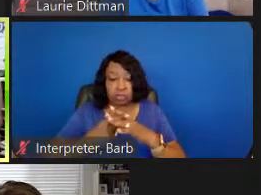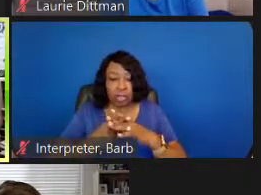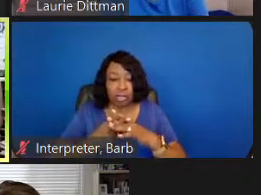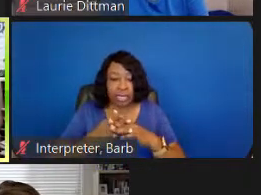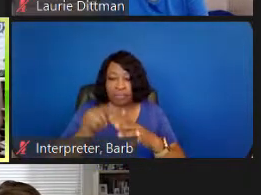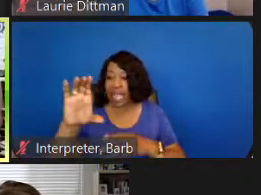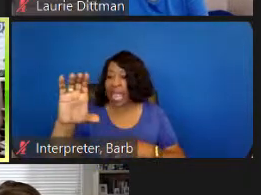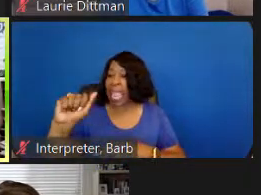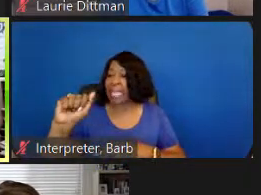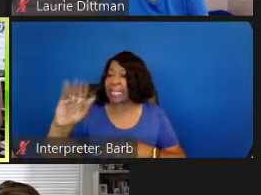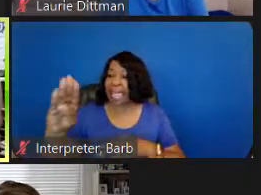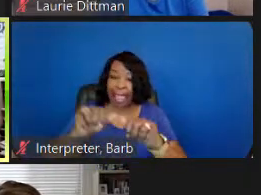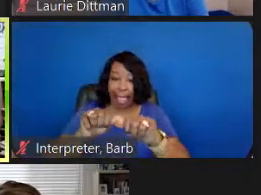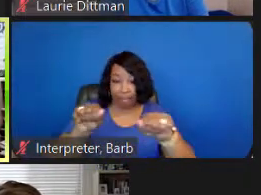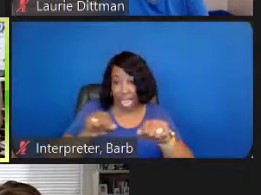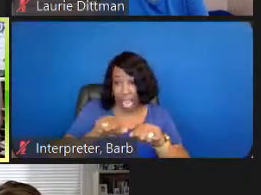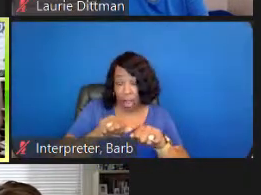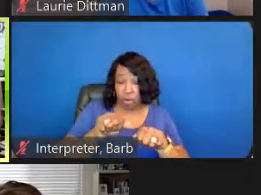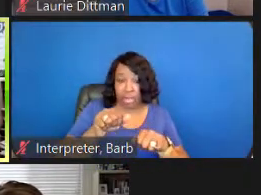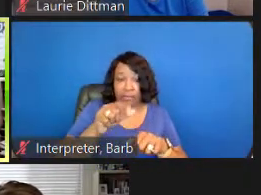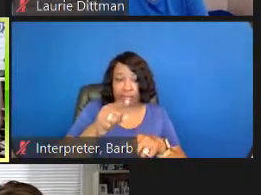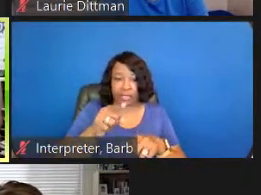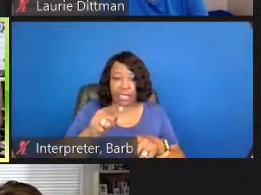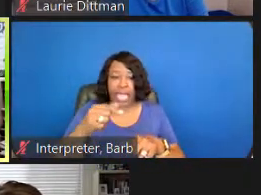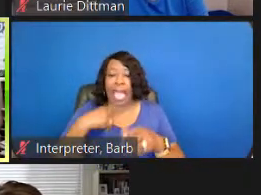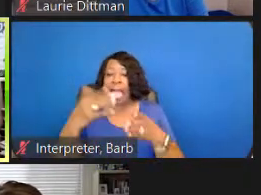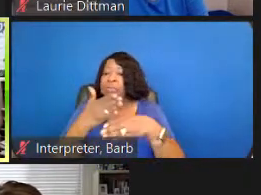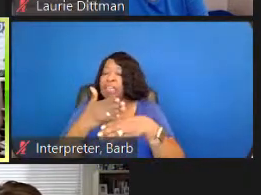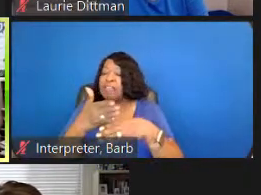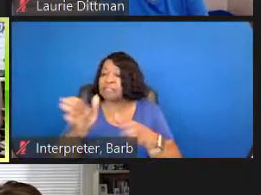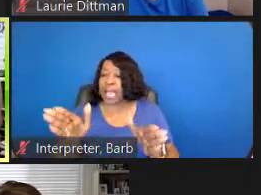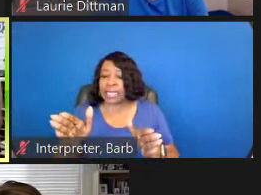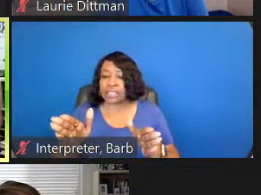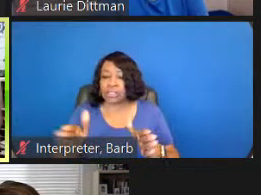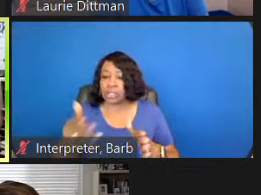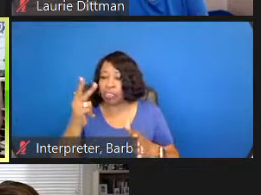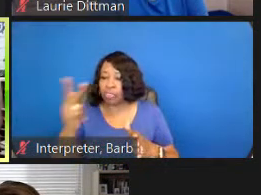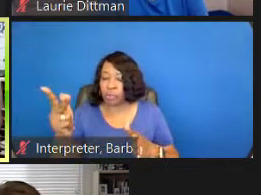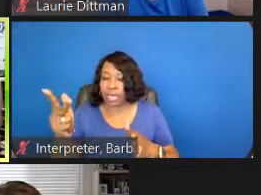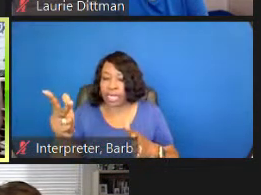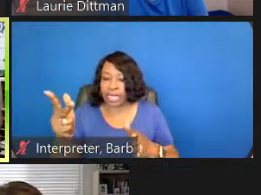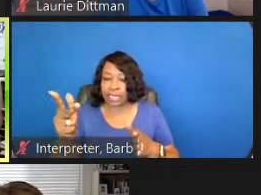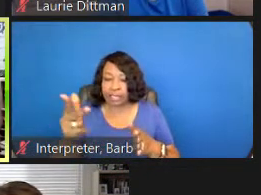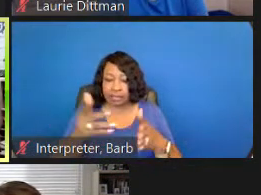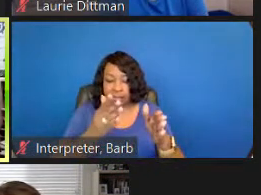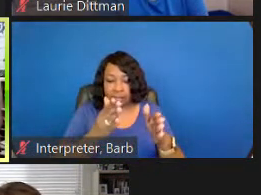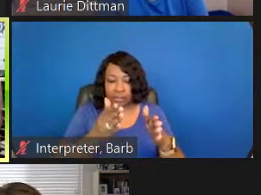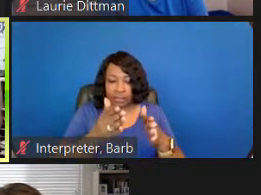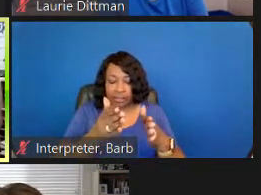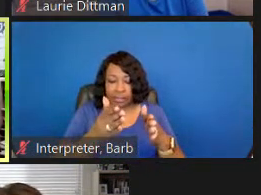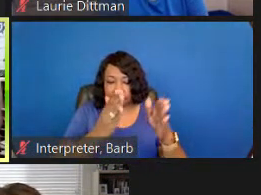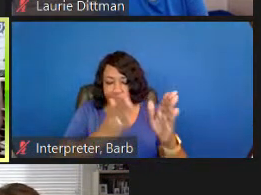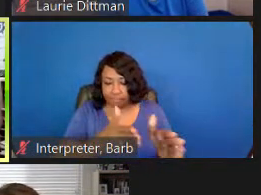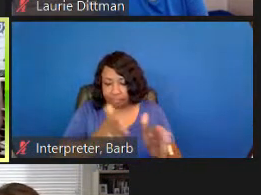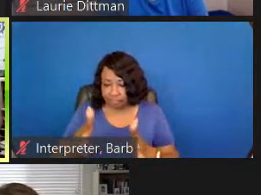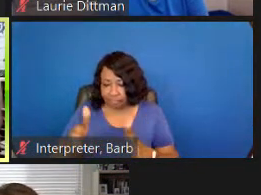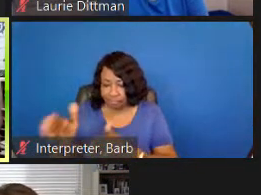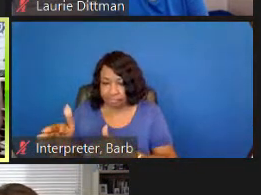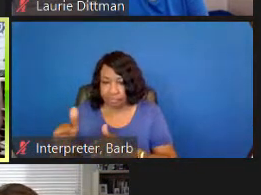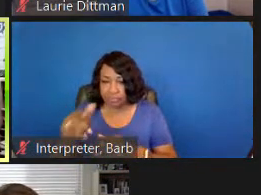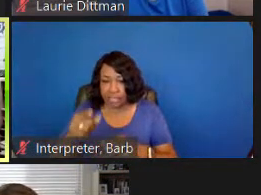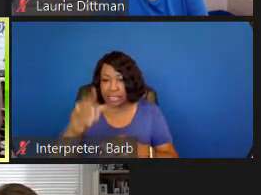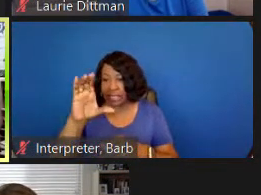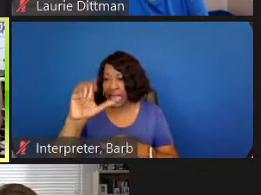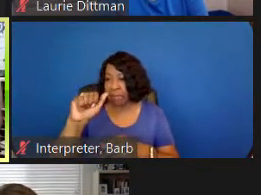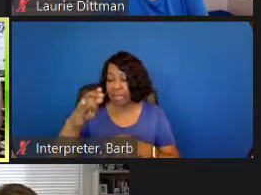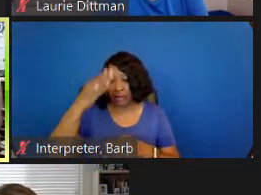cab area, so I'm kind of dividing it into 3 sections. So there's the front by the cab up to the doors, in